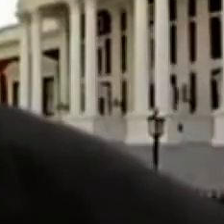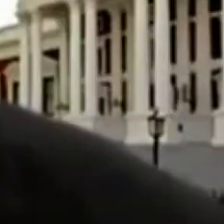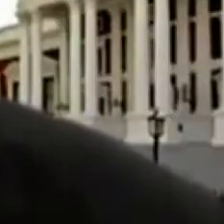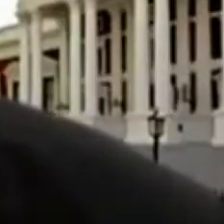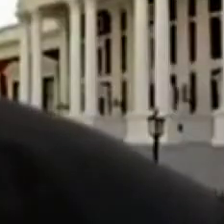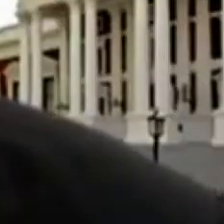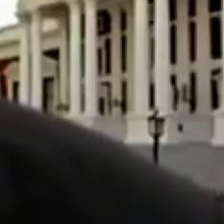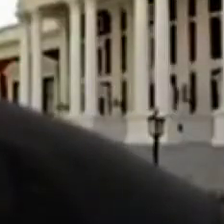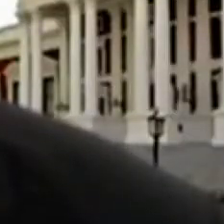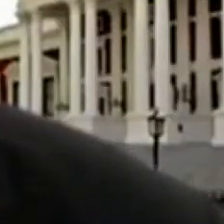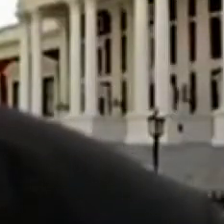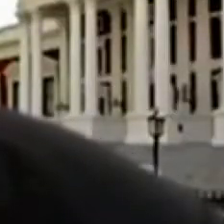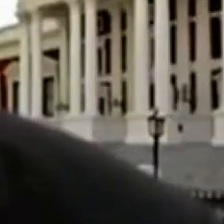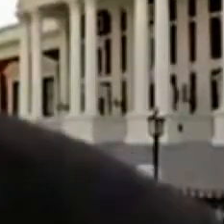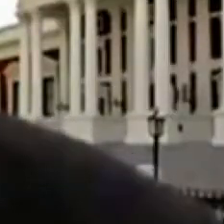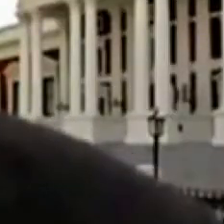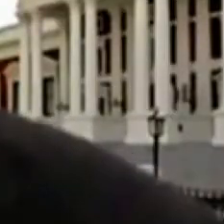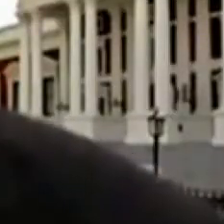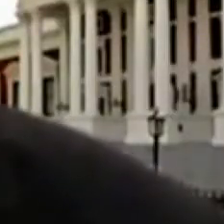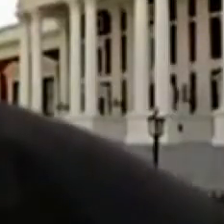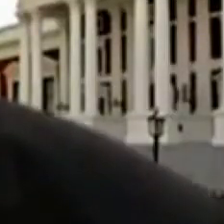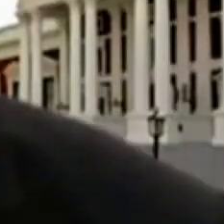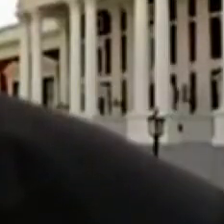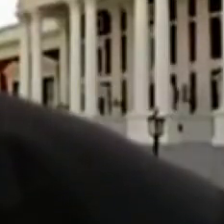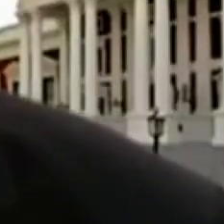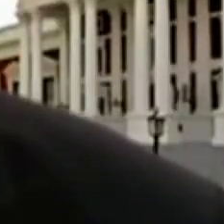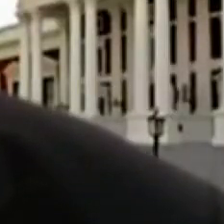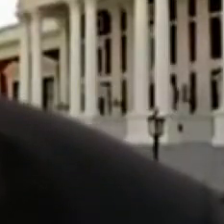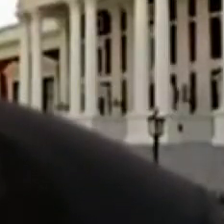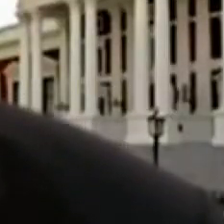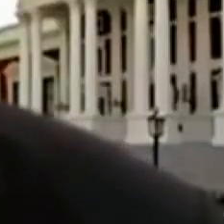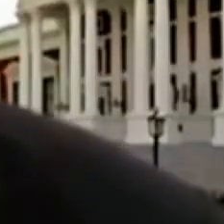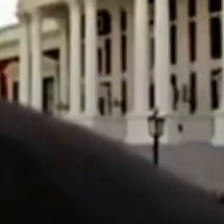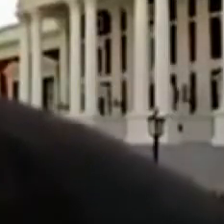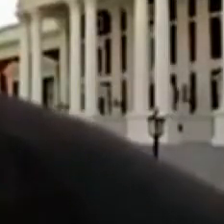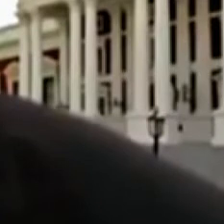She wants to know how successful you've been in